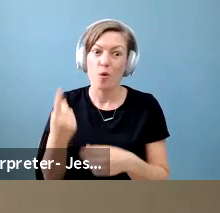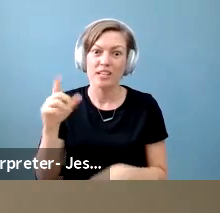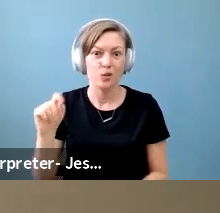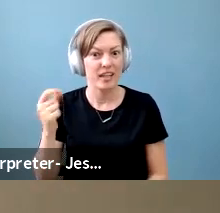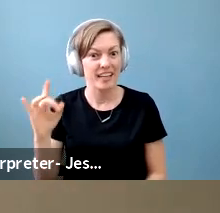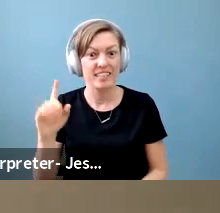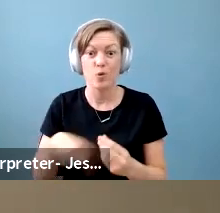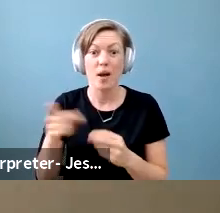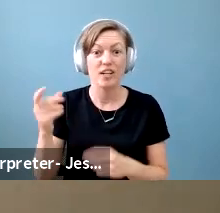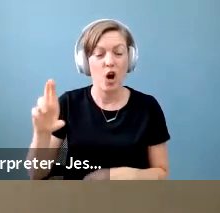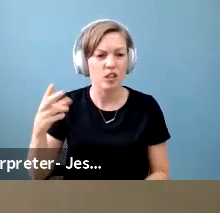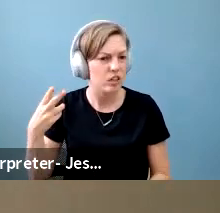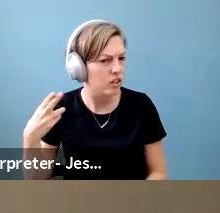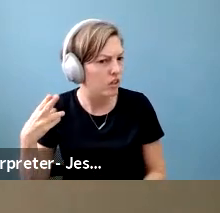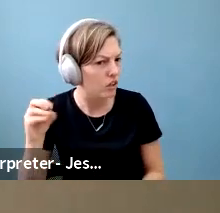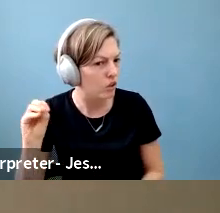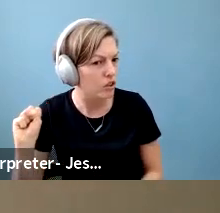when Dr. He's